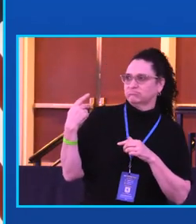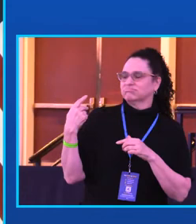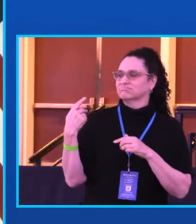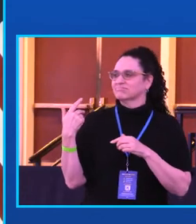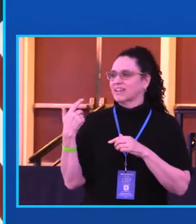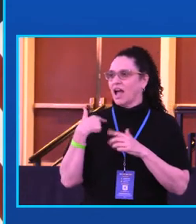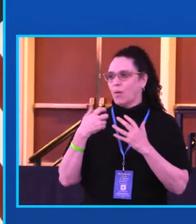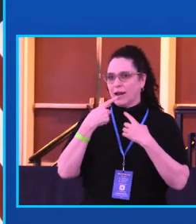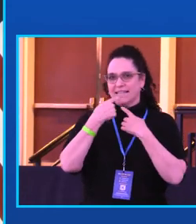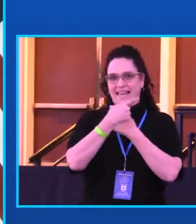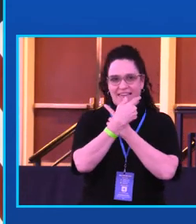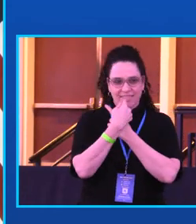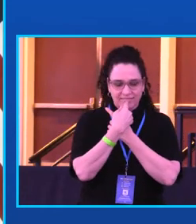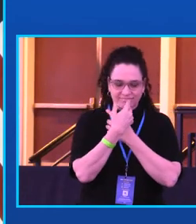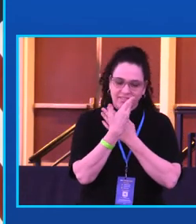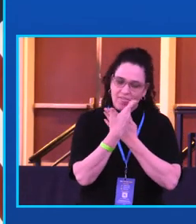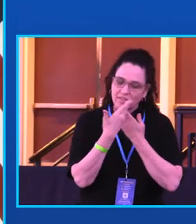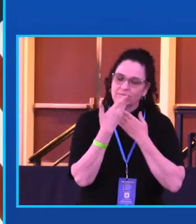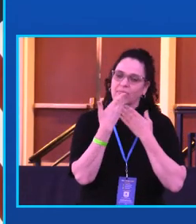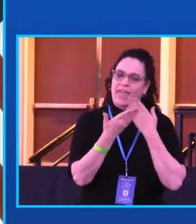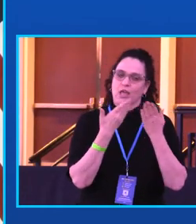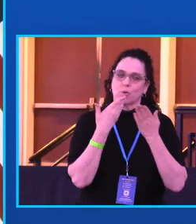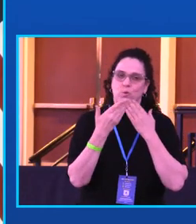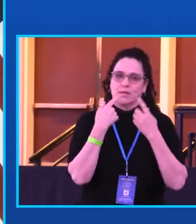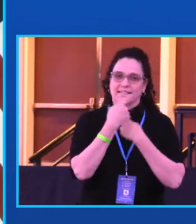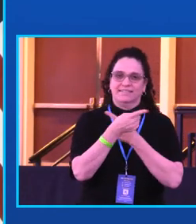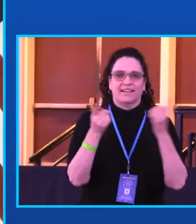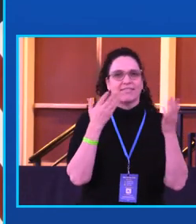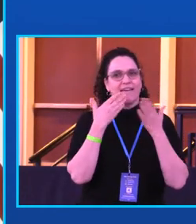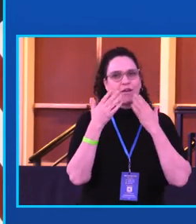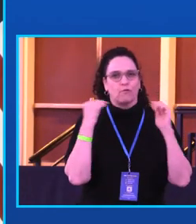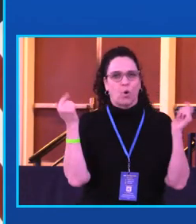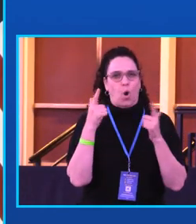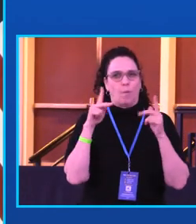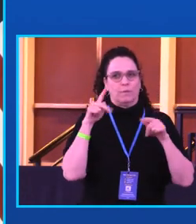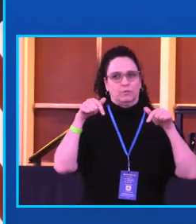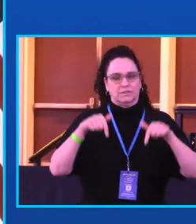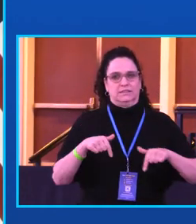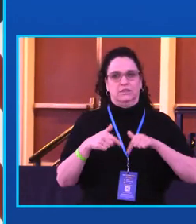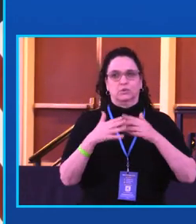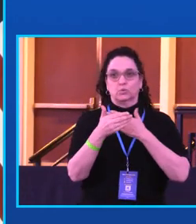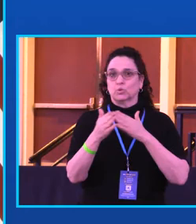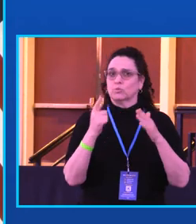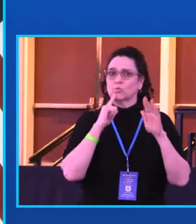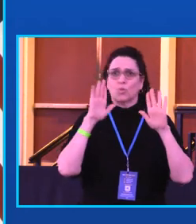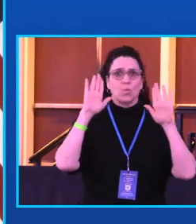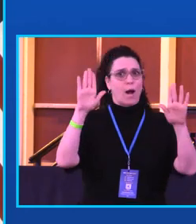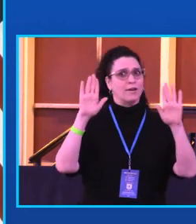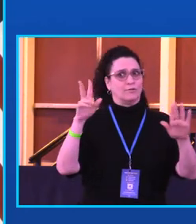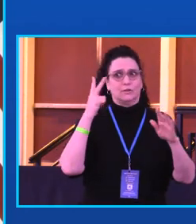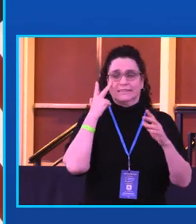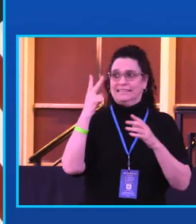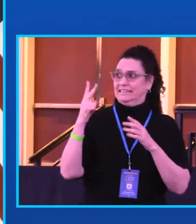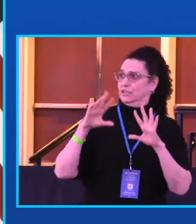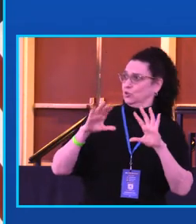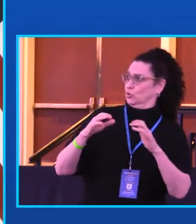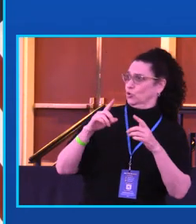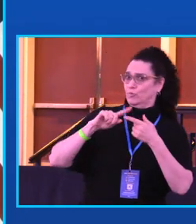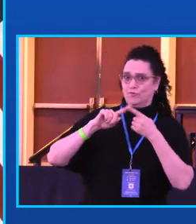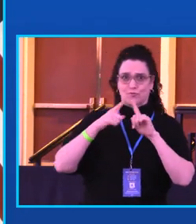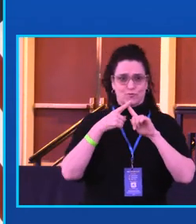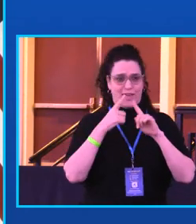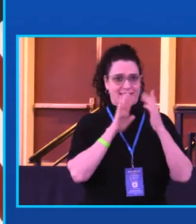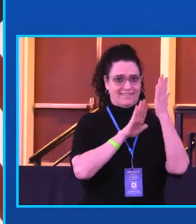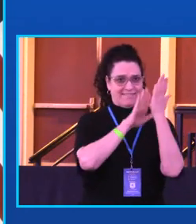I want to say thank you to everybody in this room. It is wonderful to see this group of friends in person.